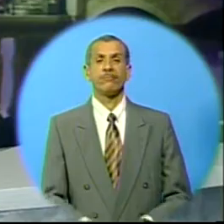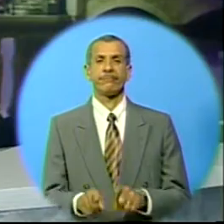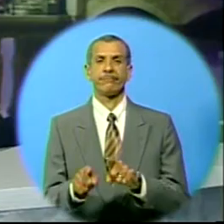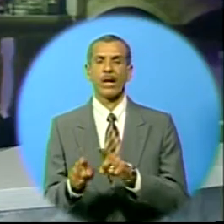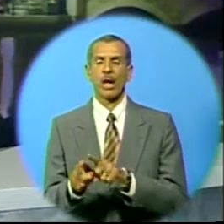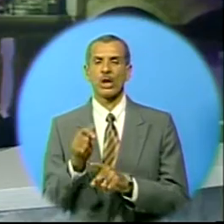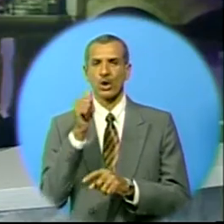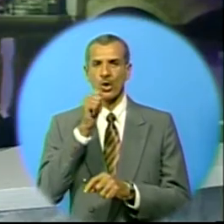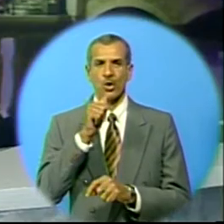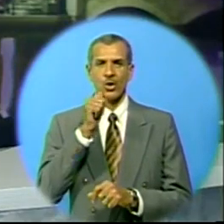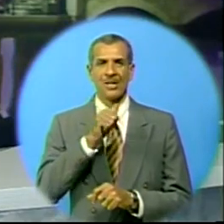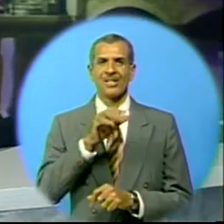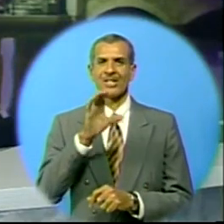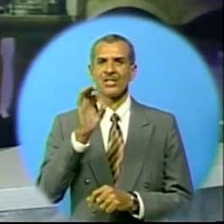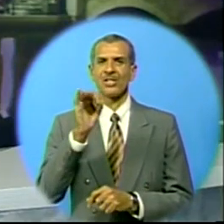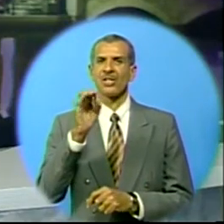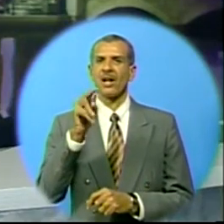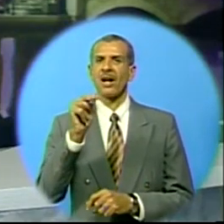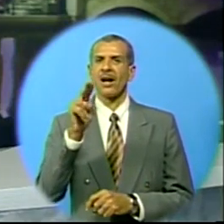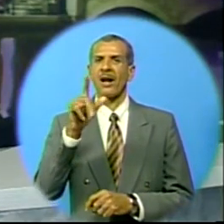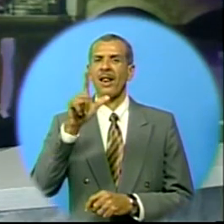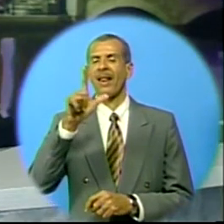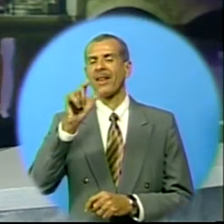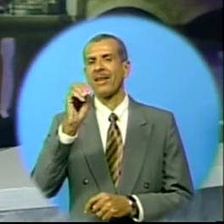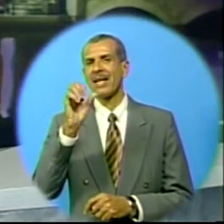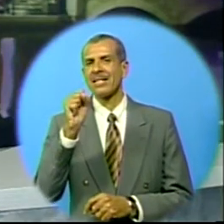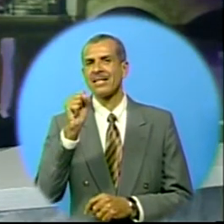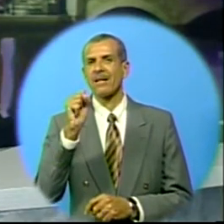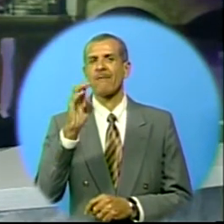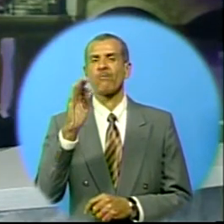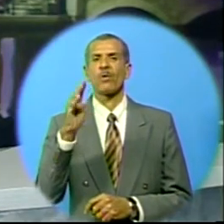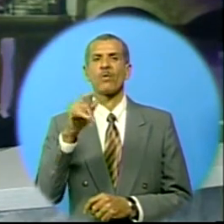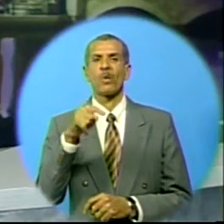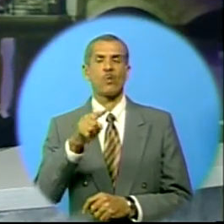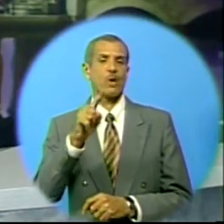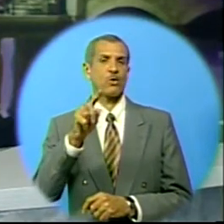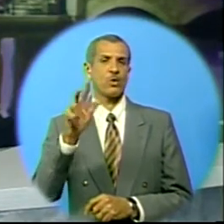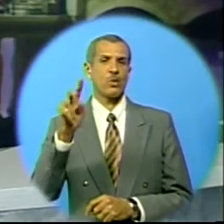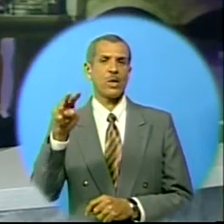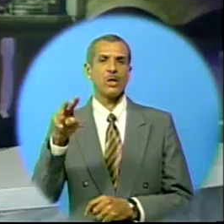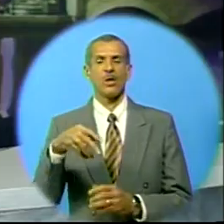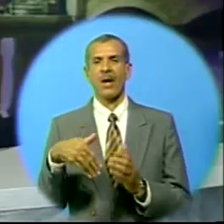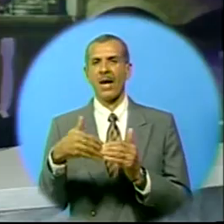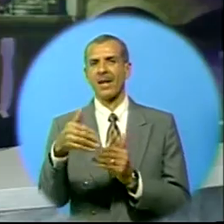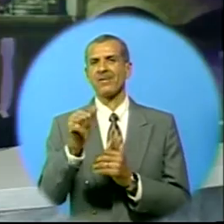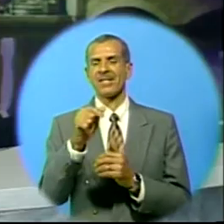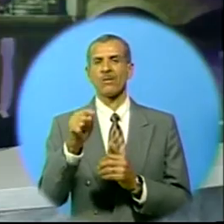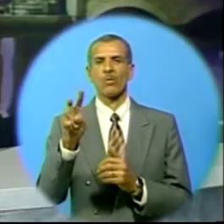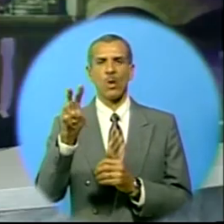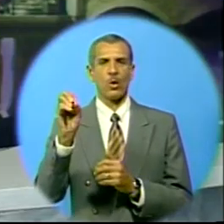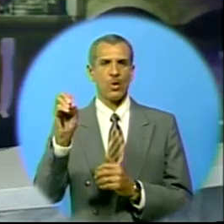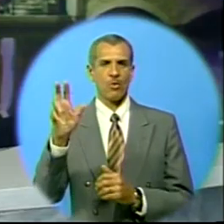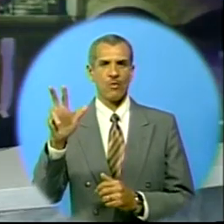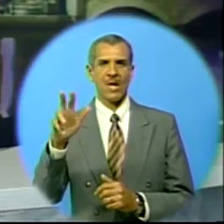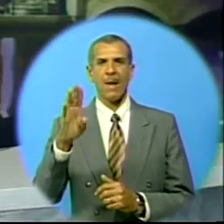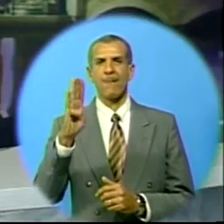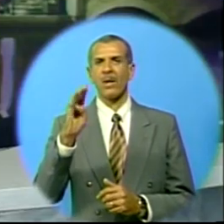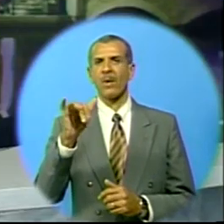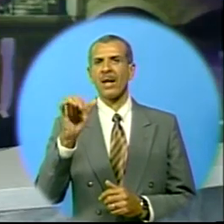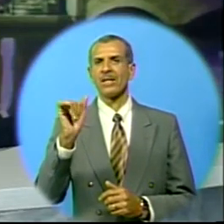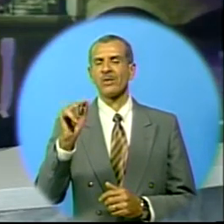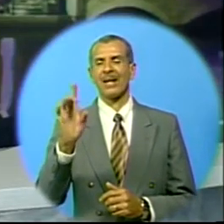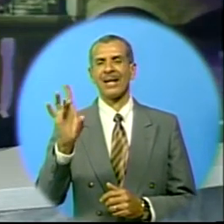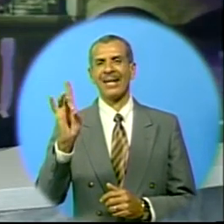in the girls, Charles F. Broome won the title with 122 points, ahead of St. Stephen's on 103 and Bailey's on